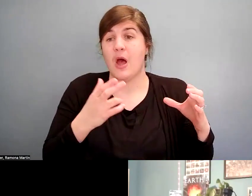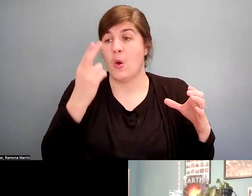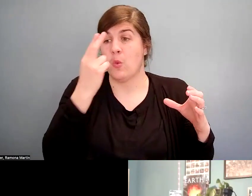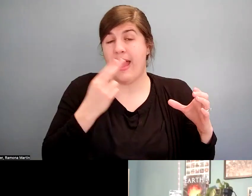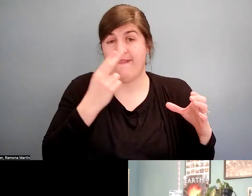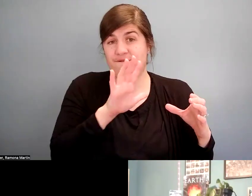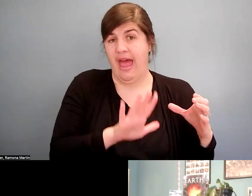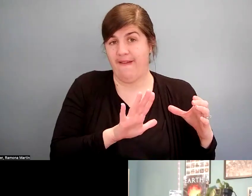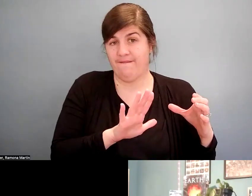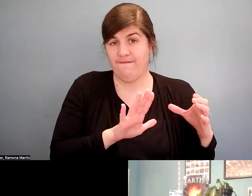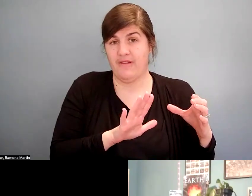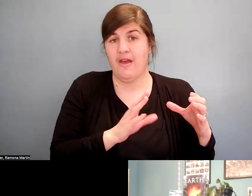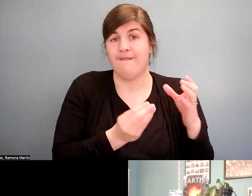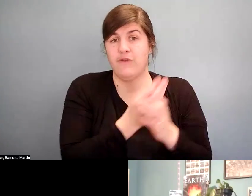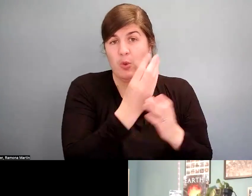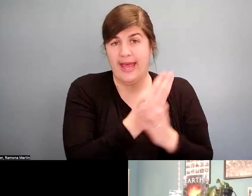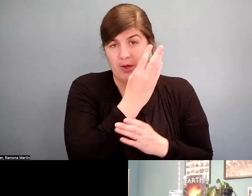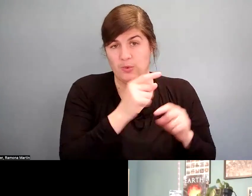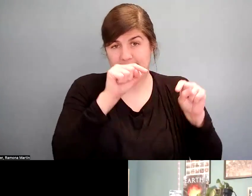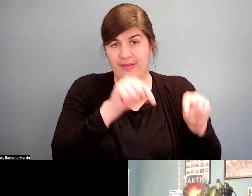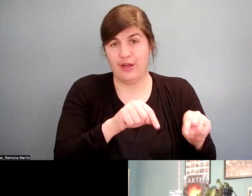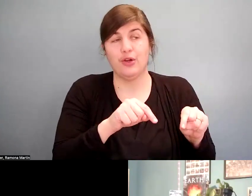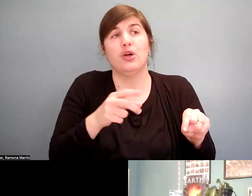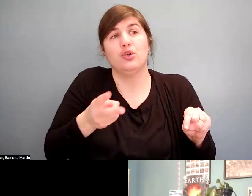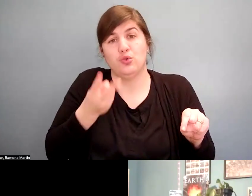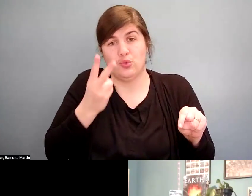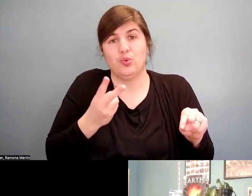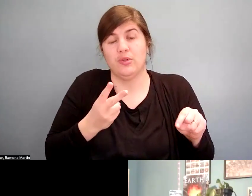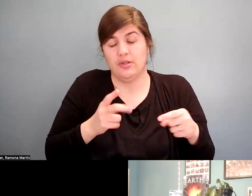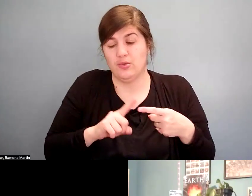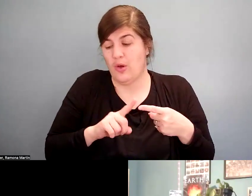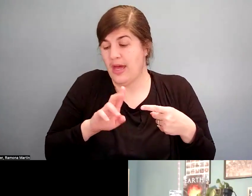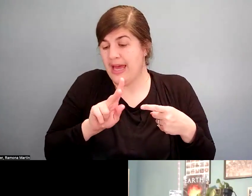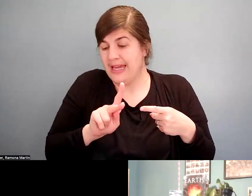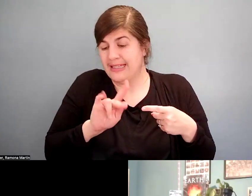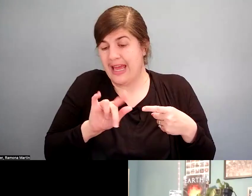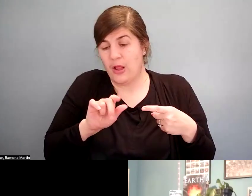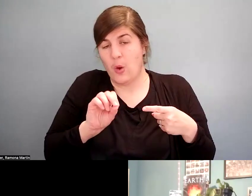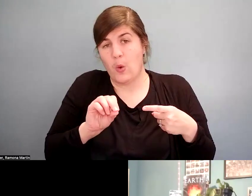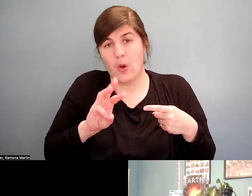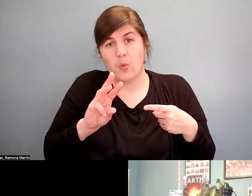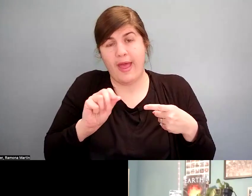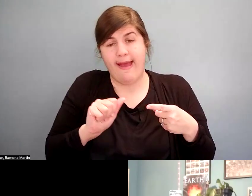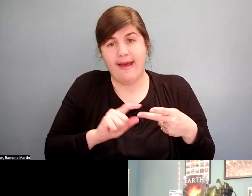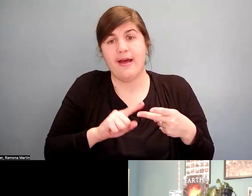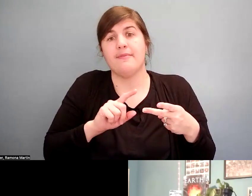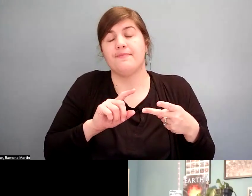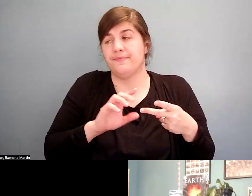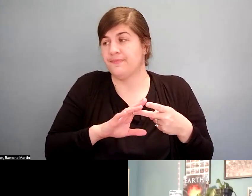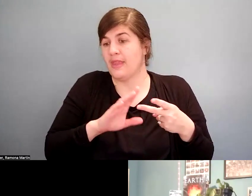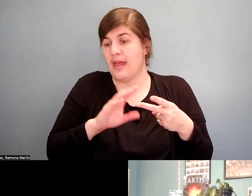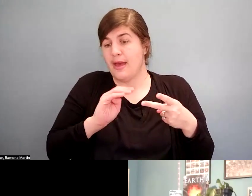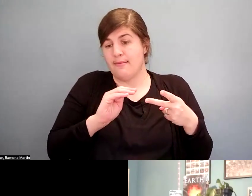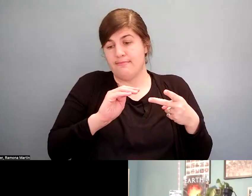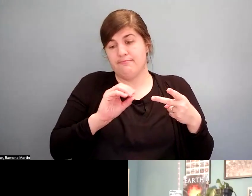it. Two of them are modern active, so that's Kilauea and Mauna Loa. Hmm. Mauna Kea, which is the other big